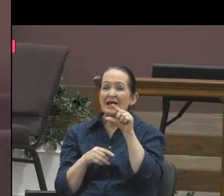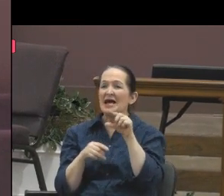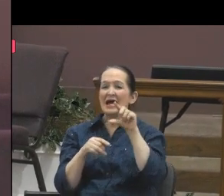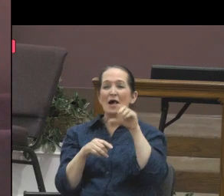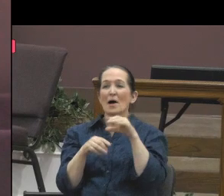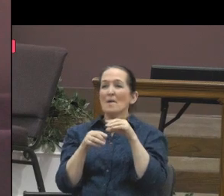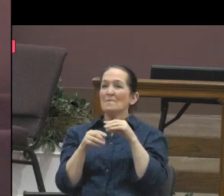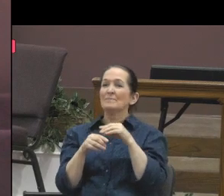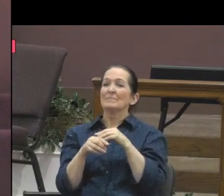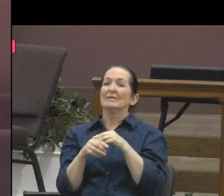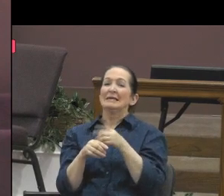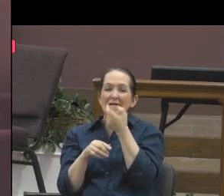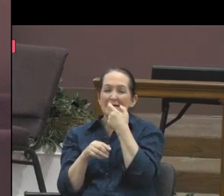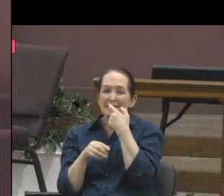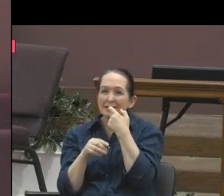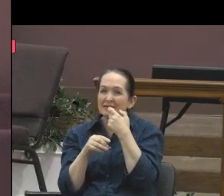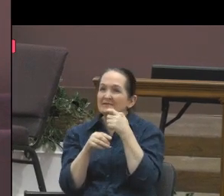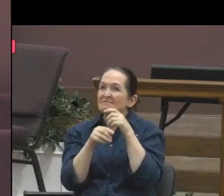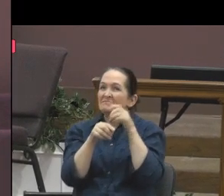mountains standing majestically,